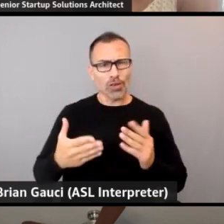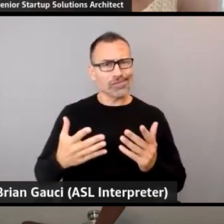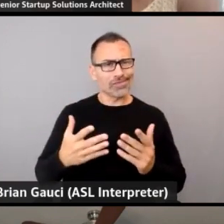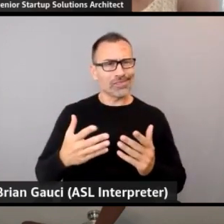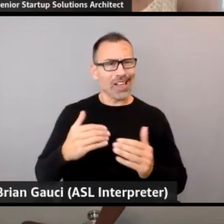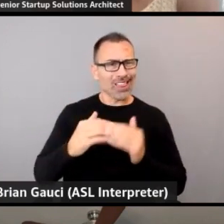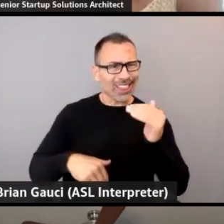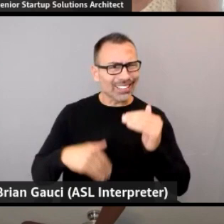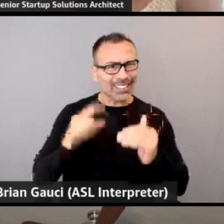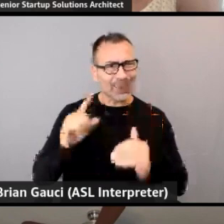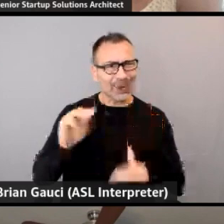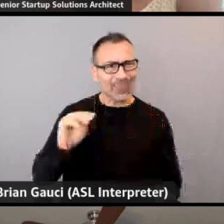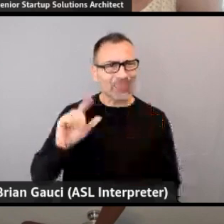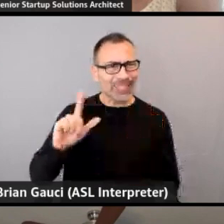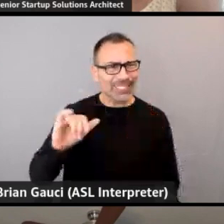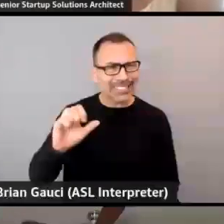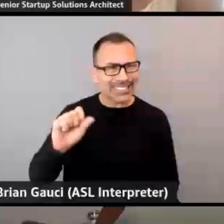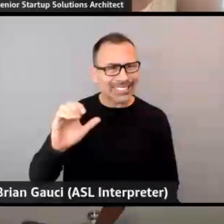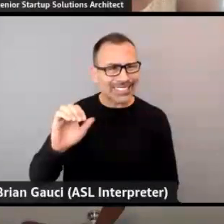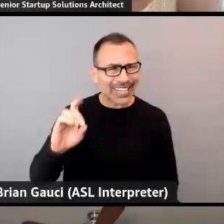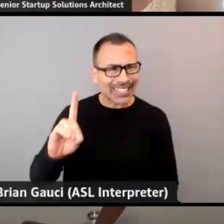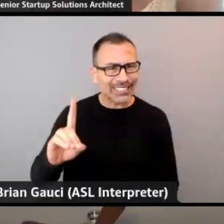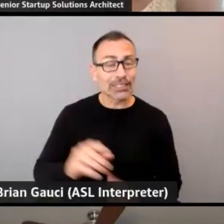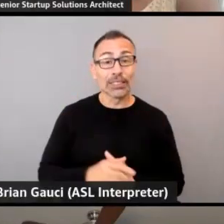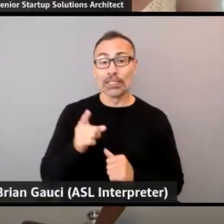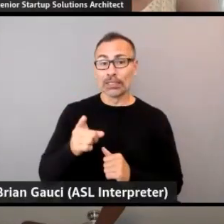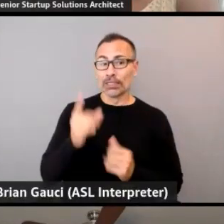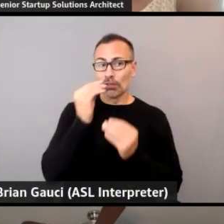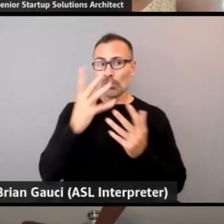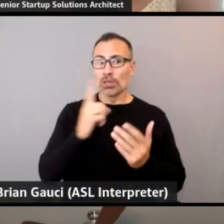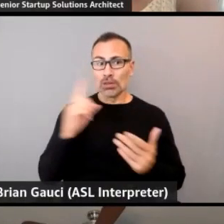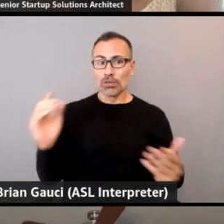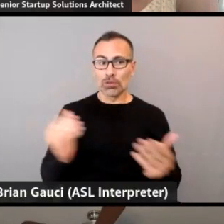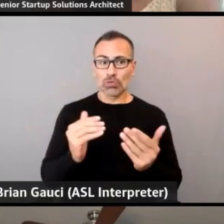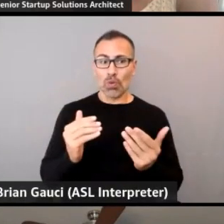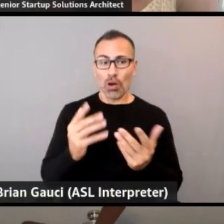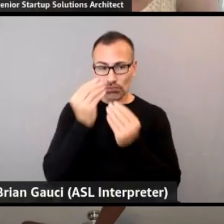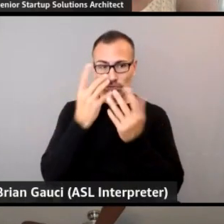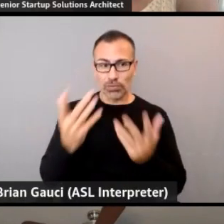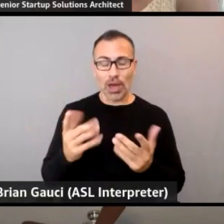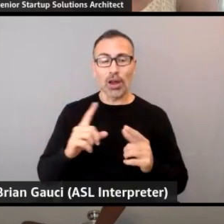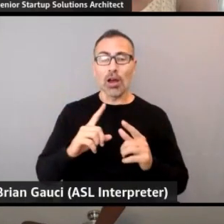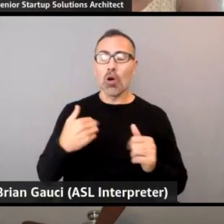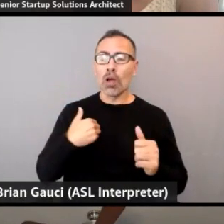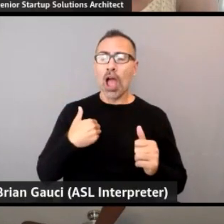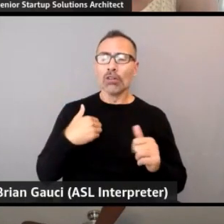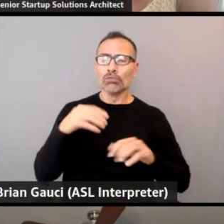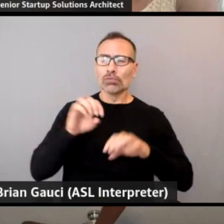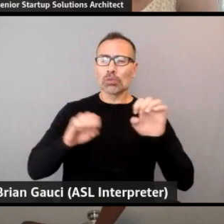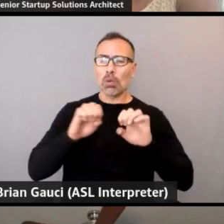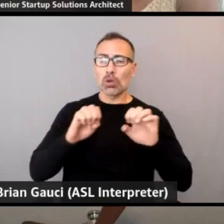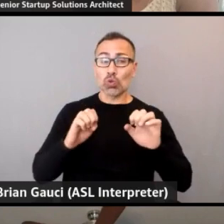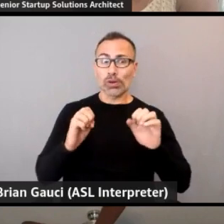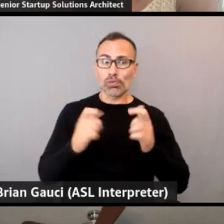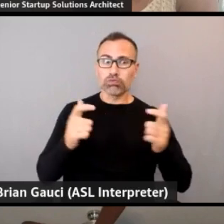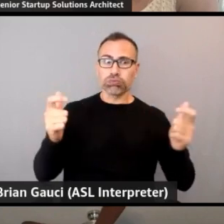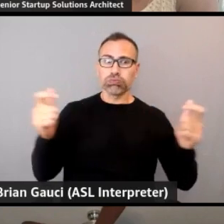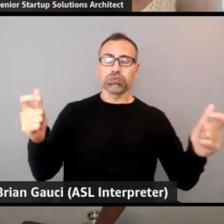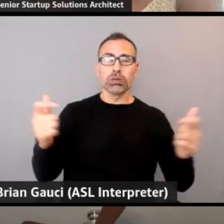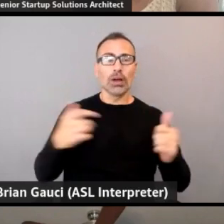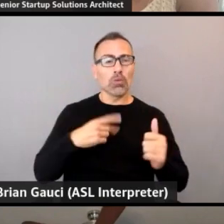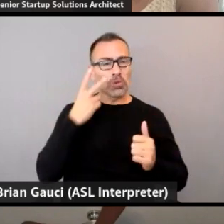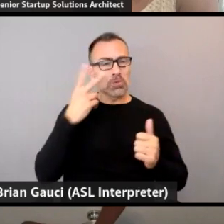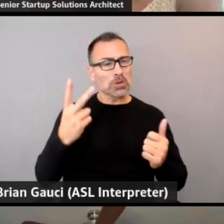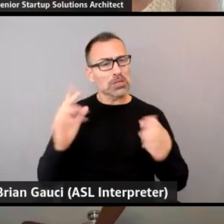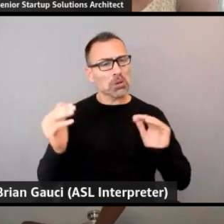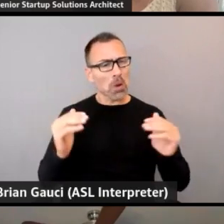case. Now, this is a fairly small set of data, and we've done experiments with much larger sets, and we'll see comparable results where we're getting,